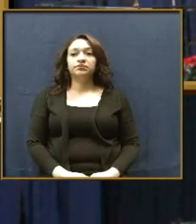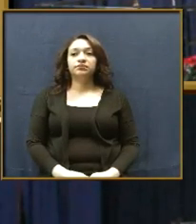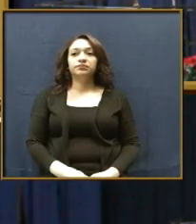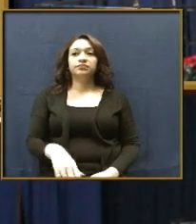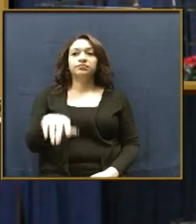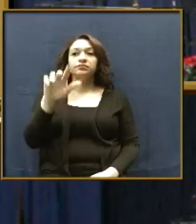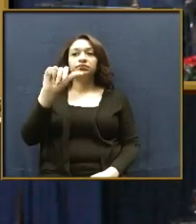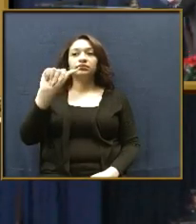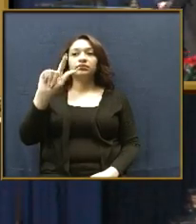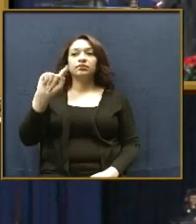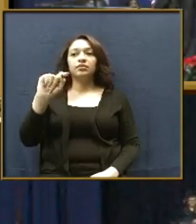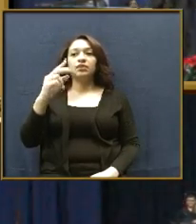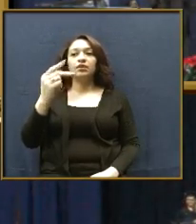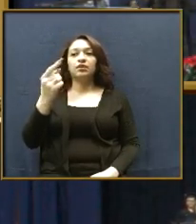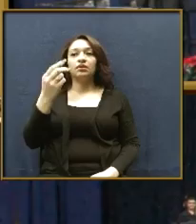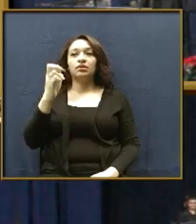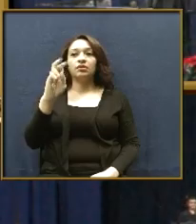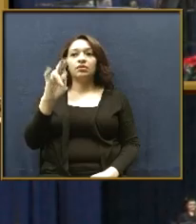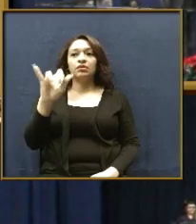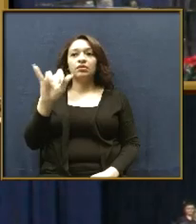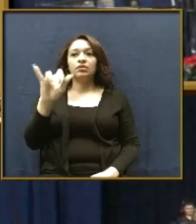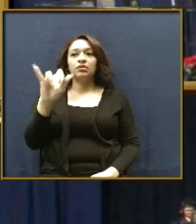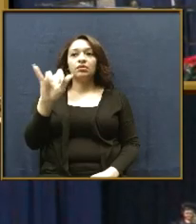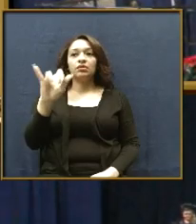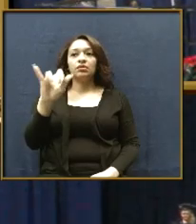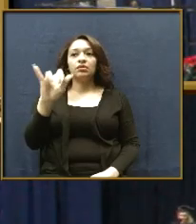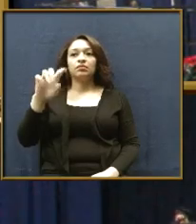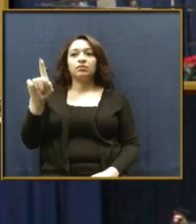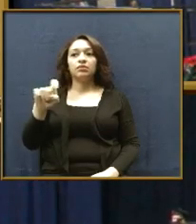Anthony Ray Lopez.